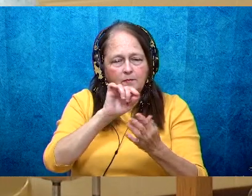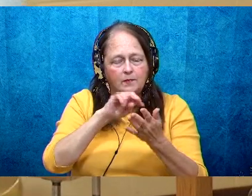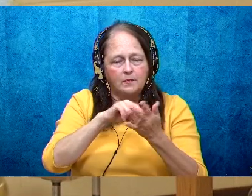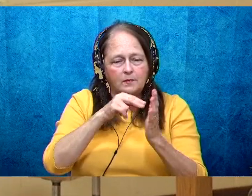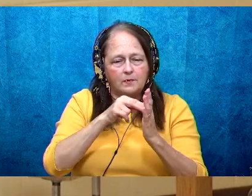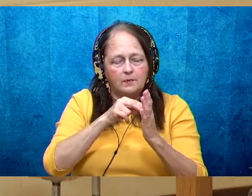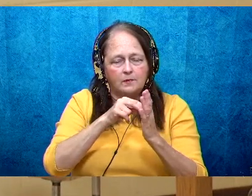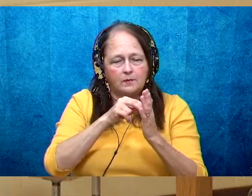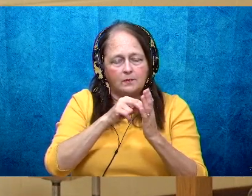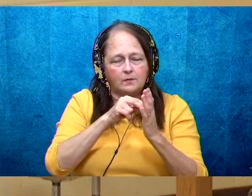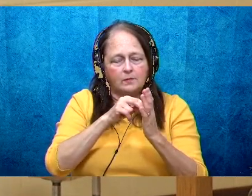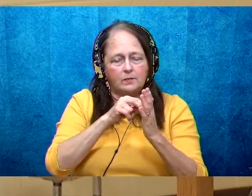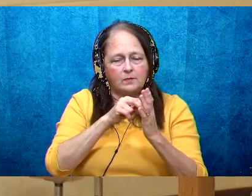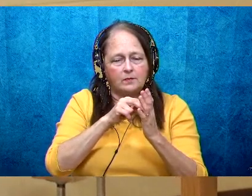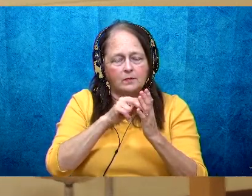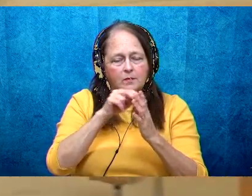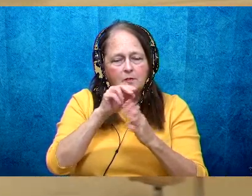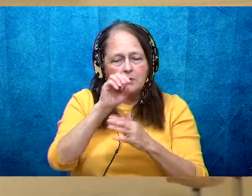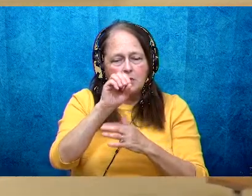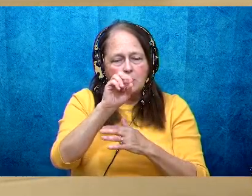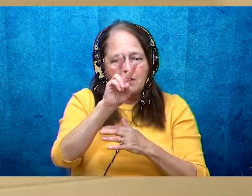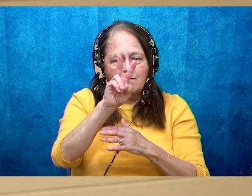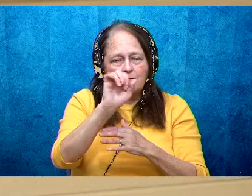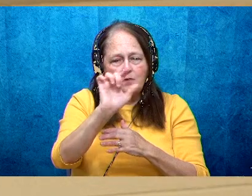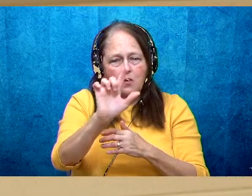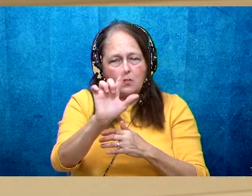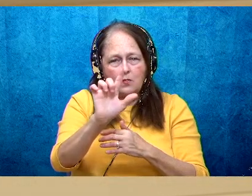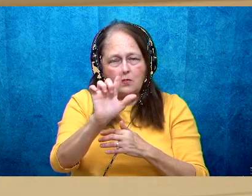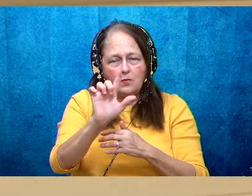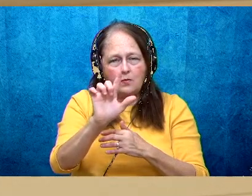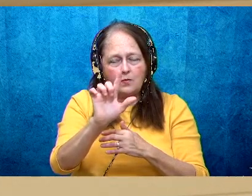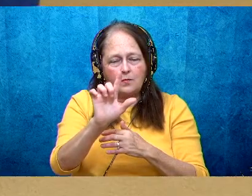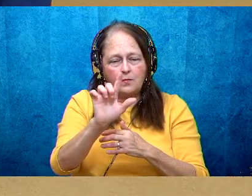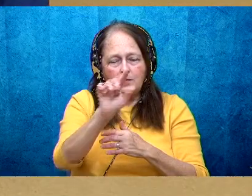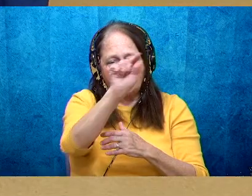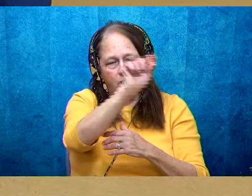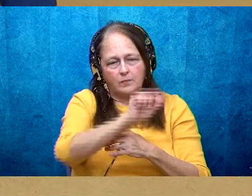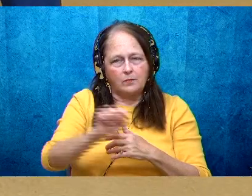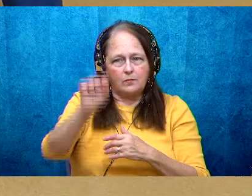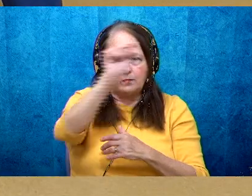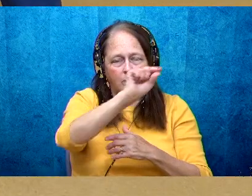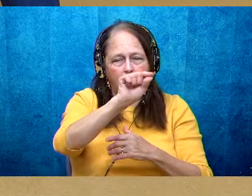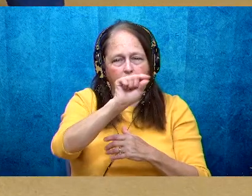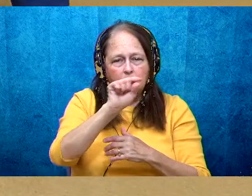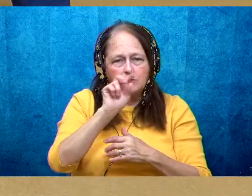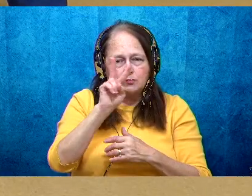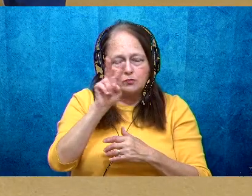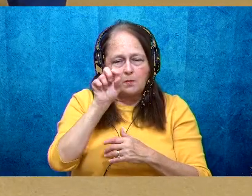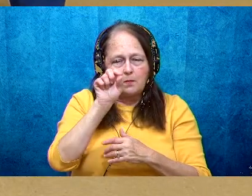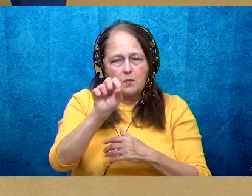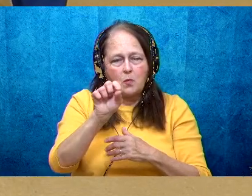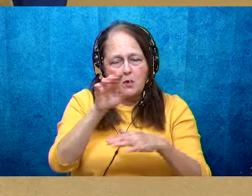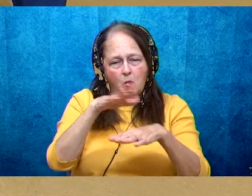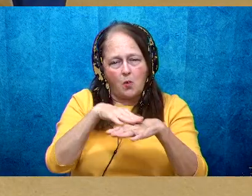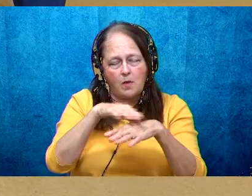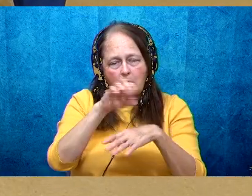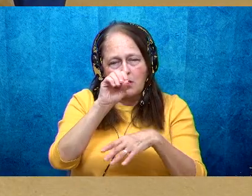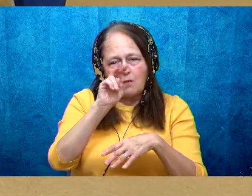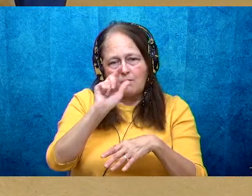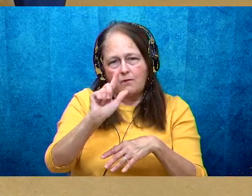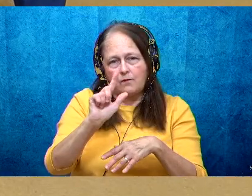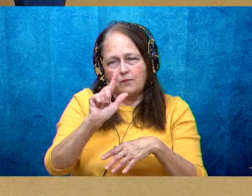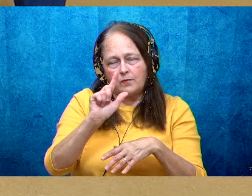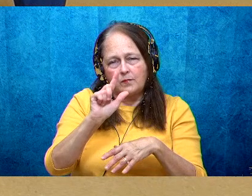like an oval. And with an oval, there's going to be 2 points on that orbit that